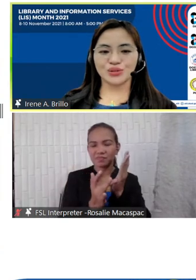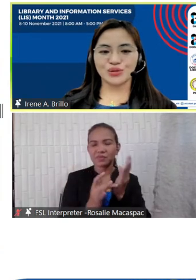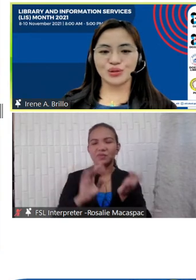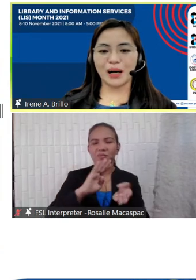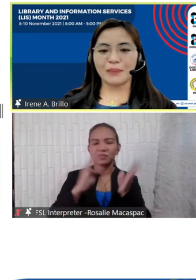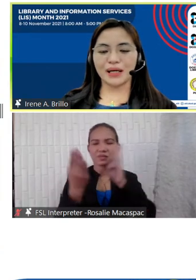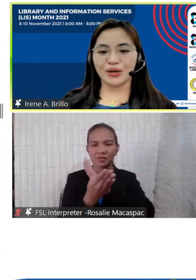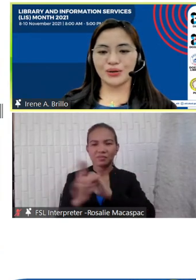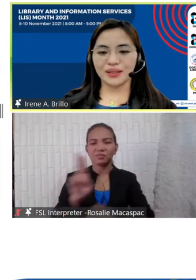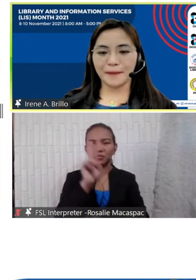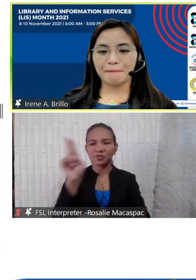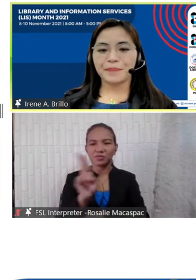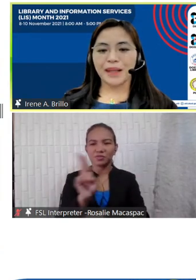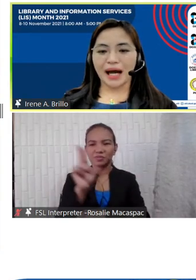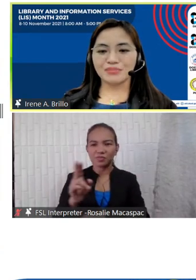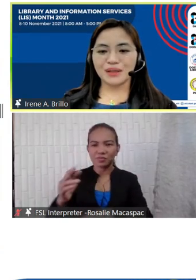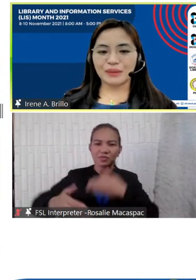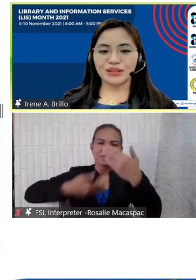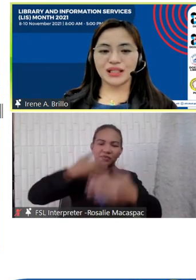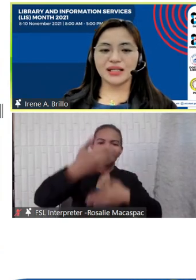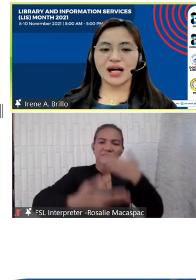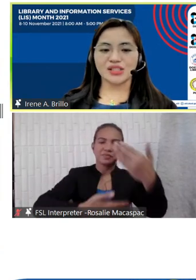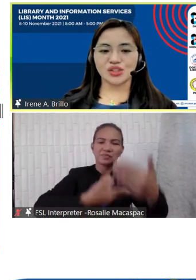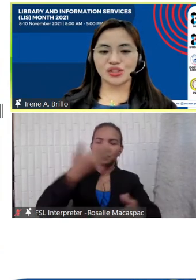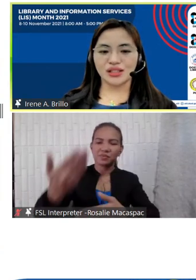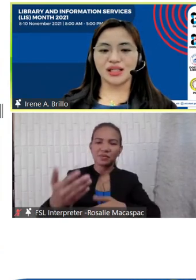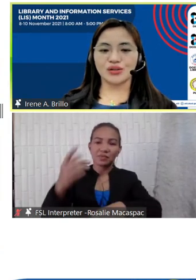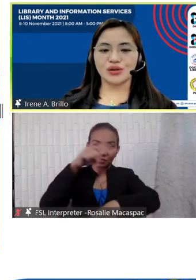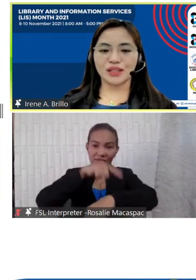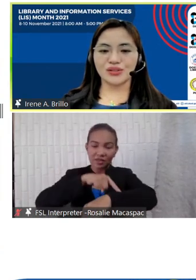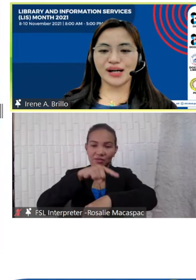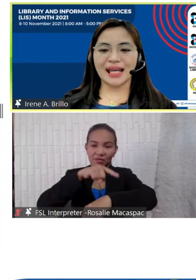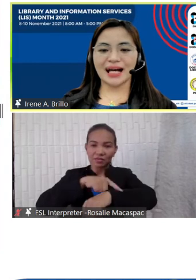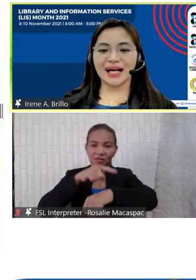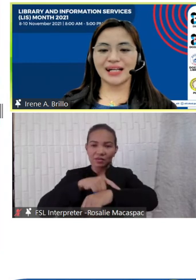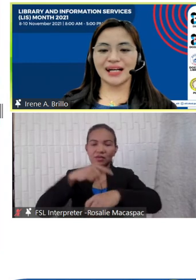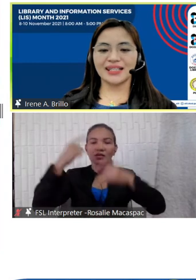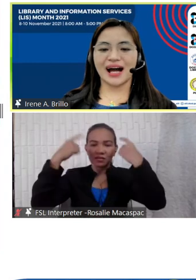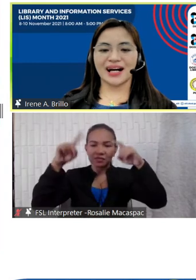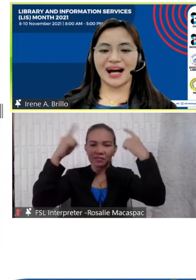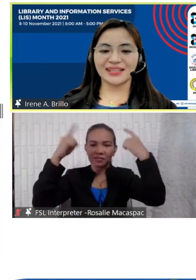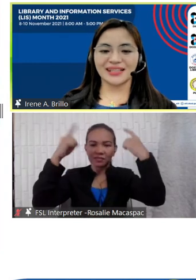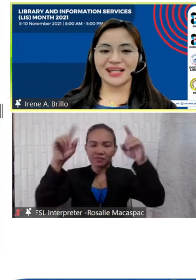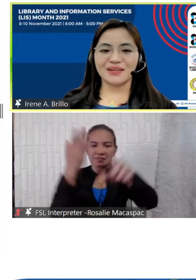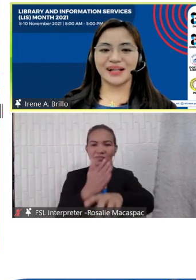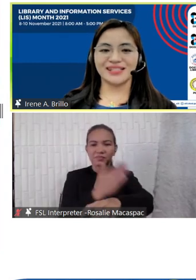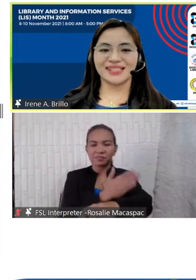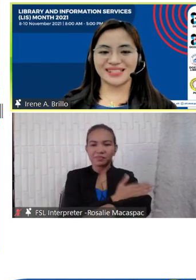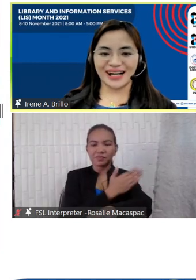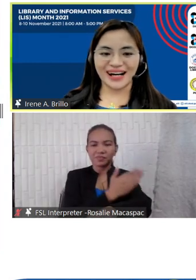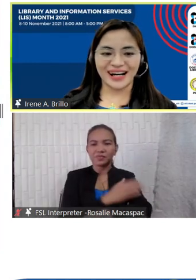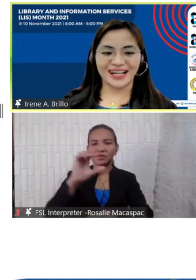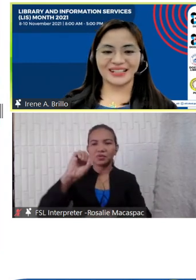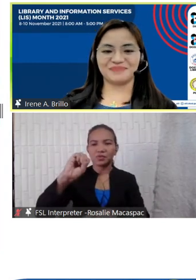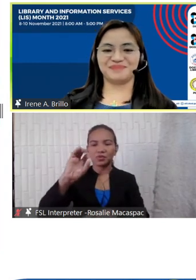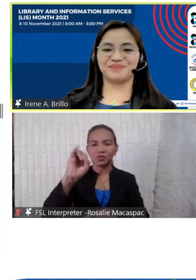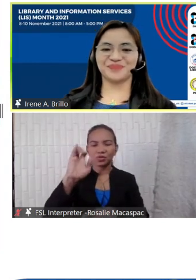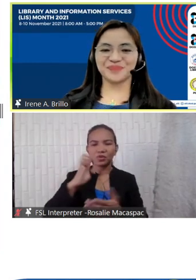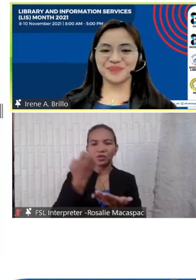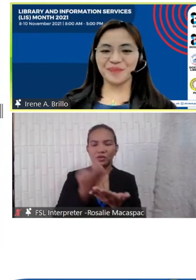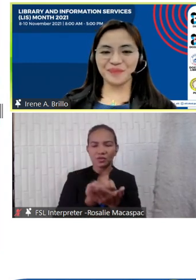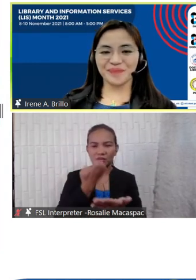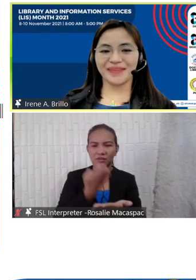mga susunod pang panahon at mapaunlad ang sosyo-ekonomikong kalagayan ng ating bansa.